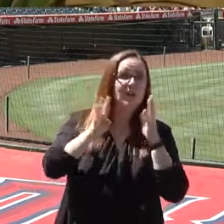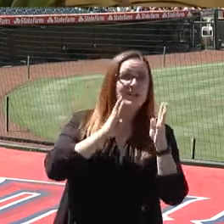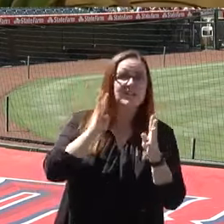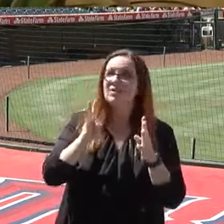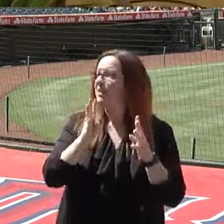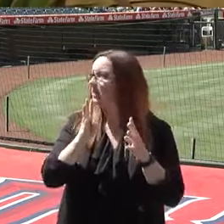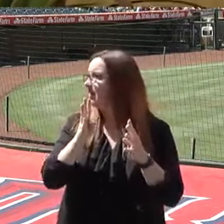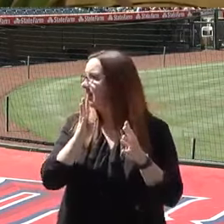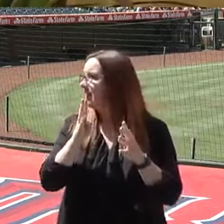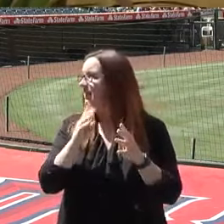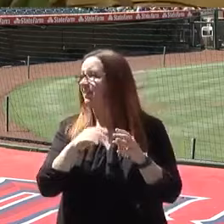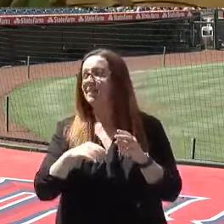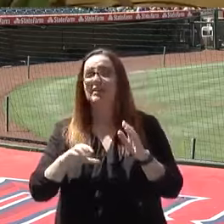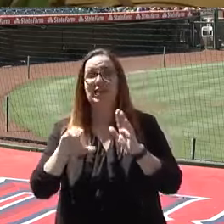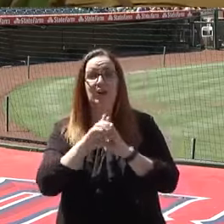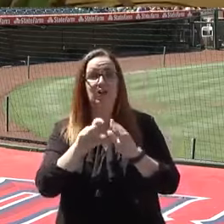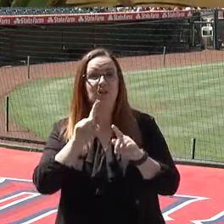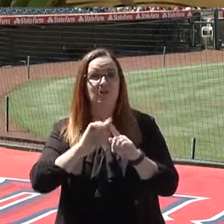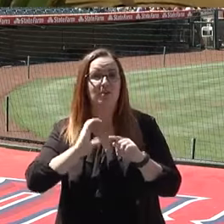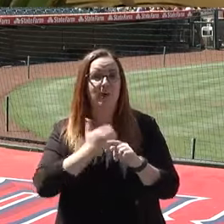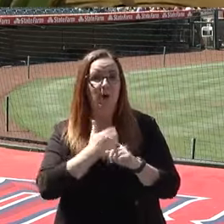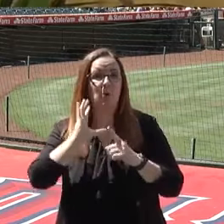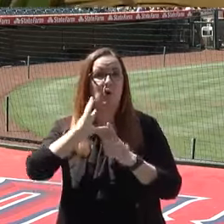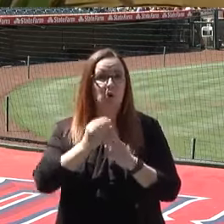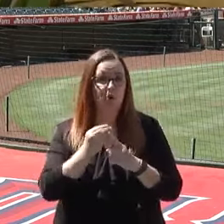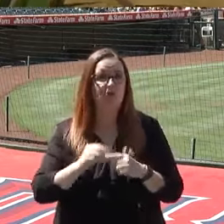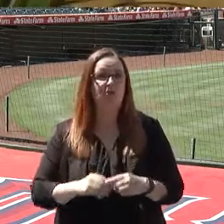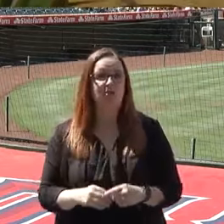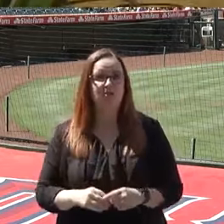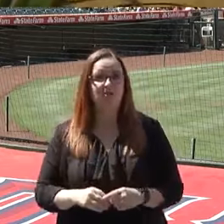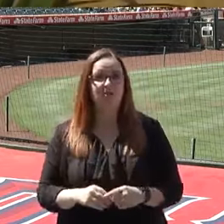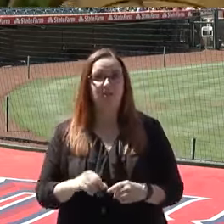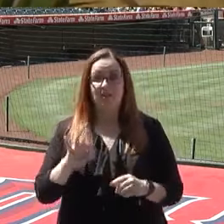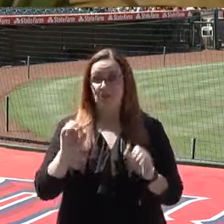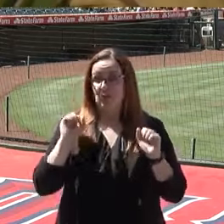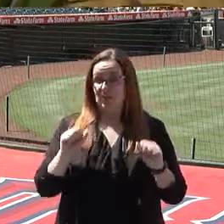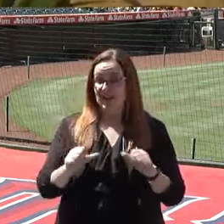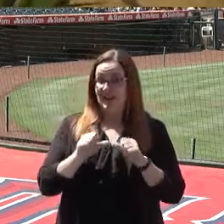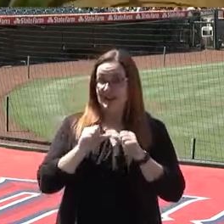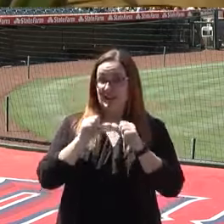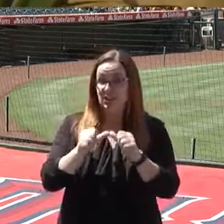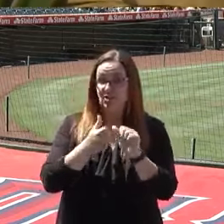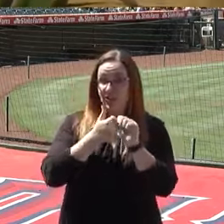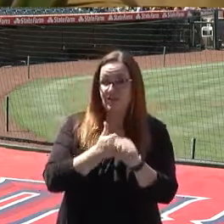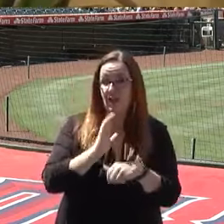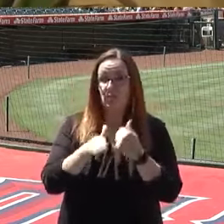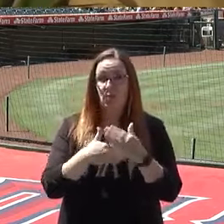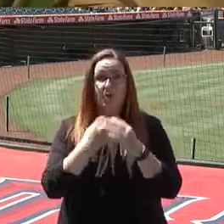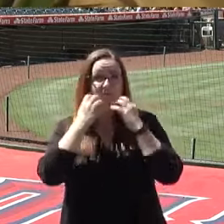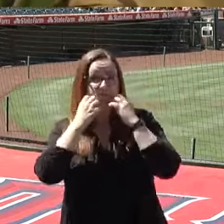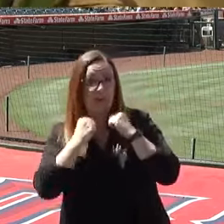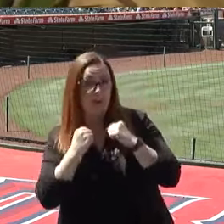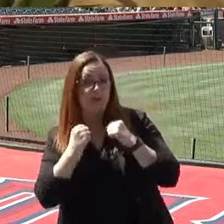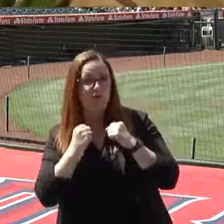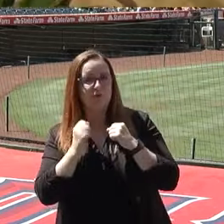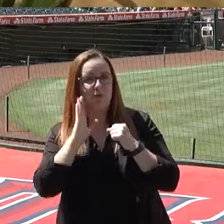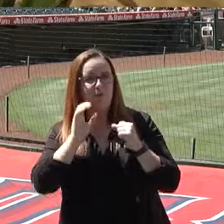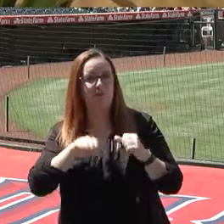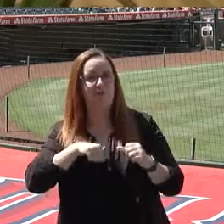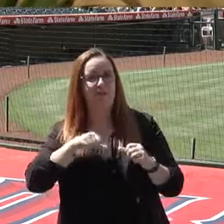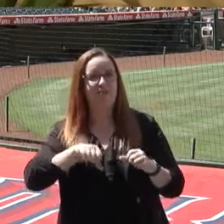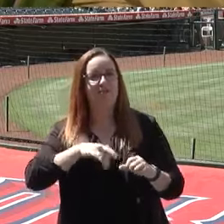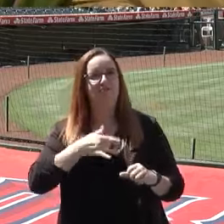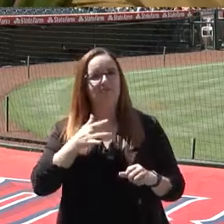innovation characterize our culture. If we can continue to live by those values, you'll be proud to call us your alma